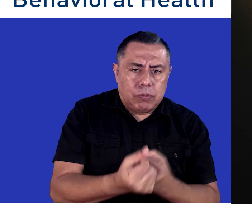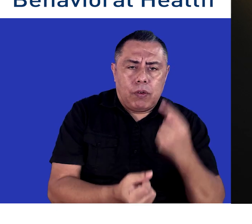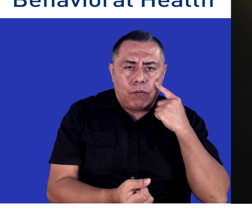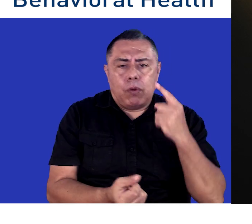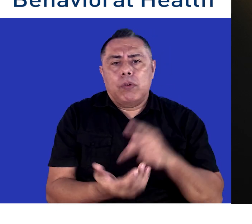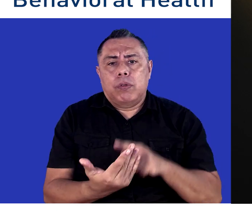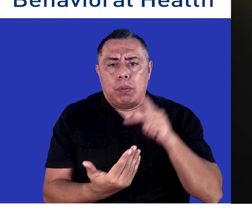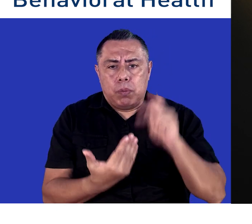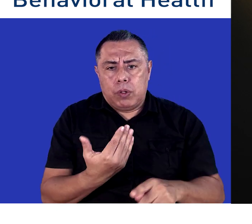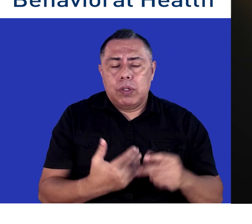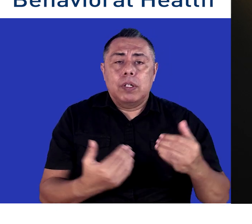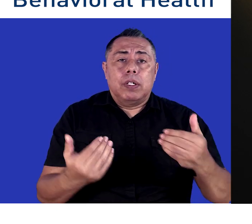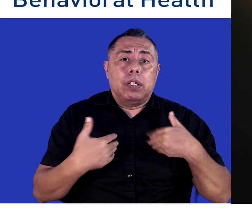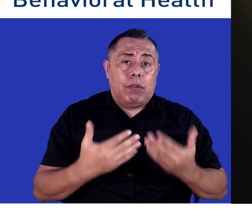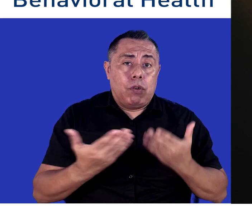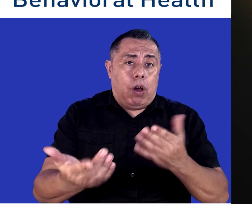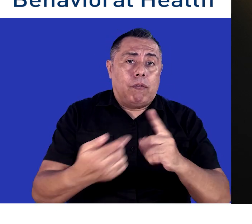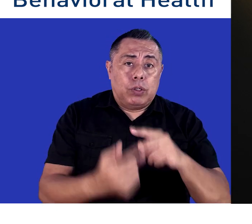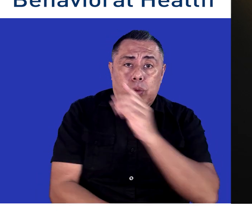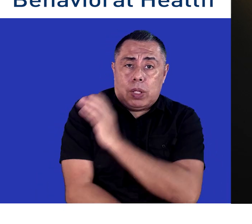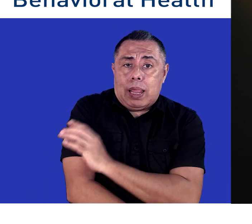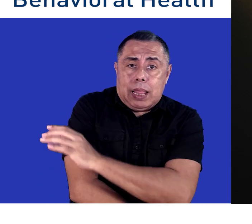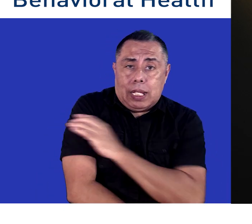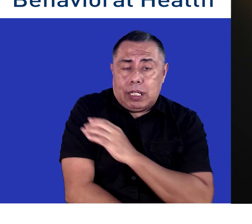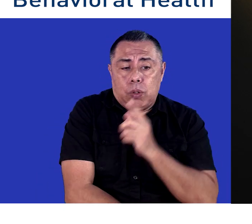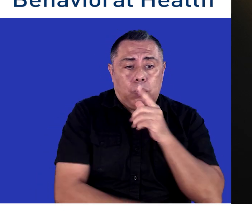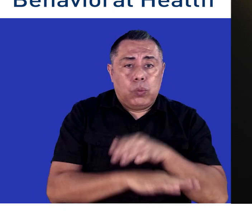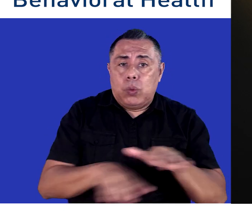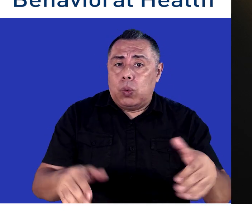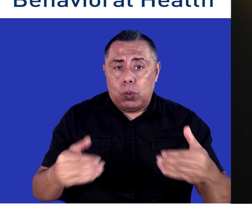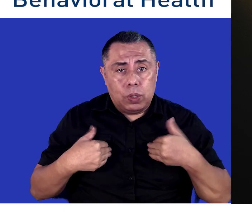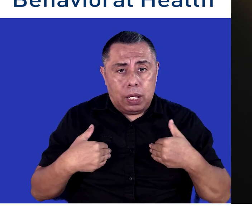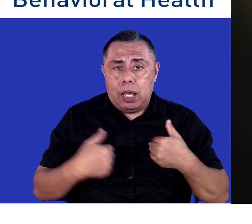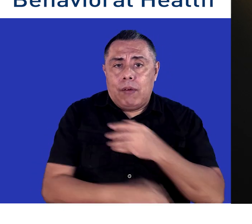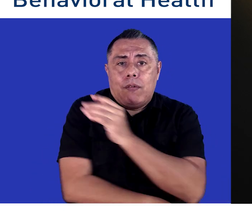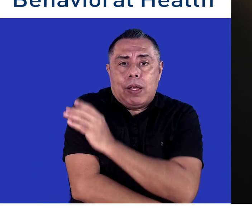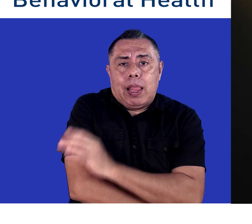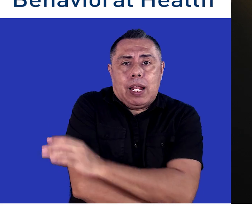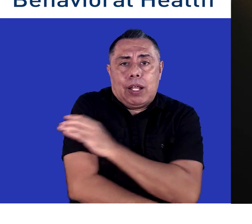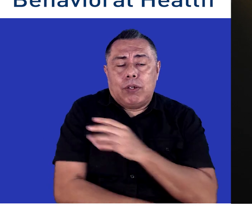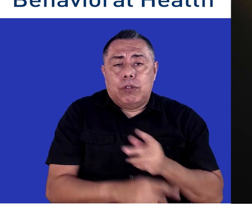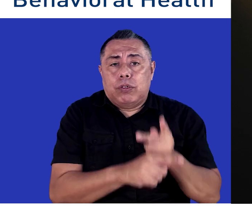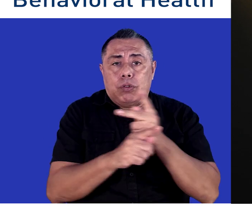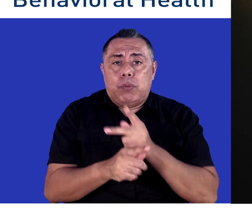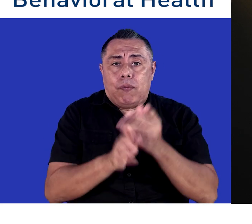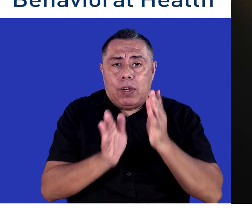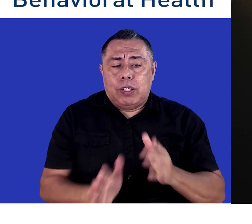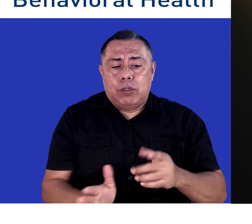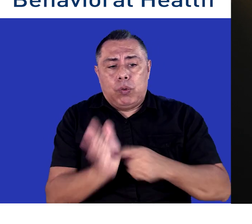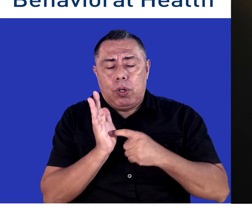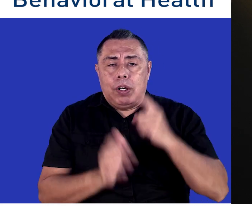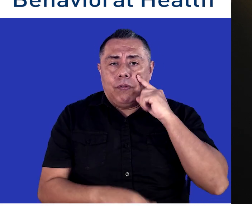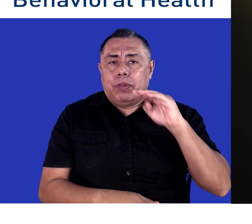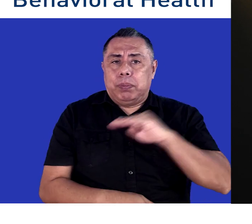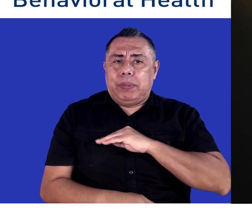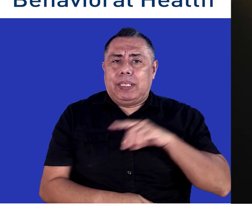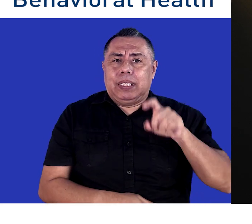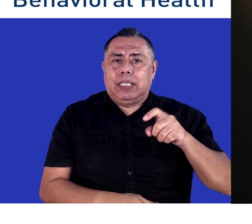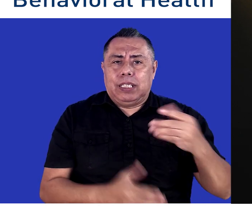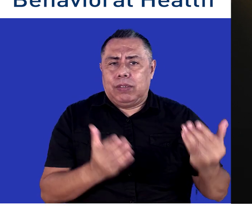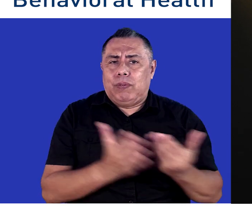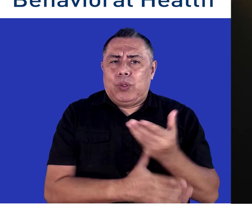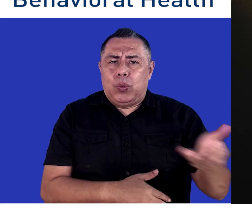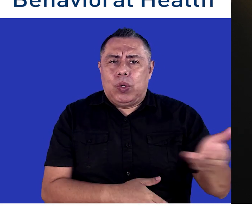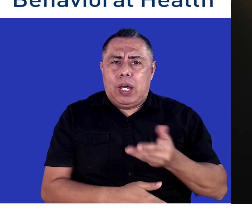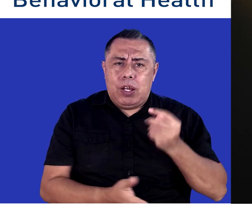programs. Both individual and group supervision are offered to clinics that do not otherwise have the clinic supervisors necessary to meet the